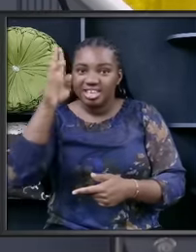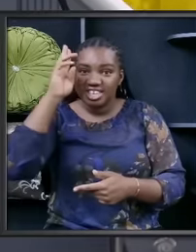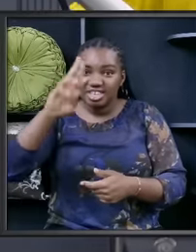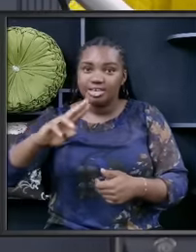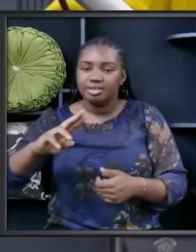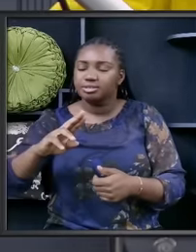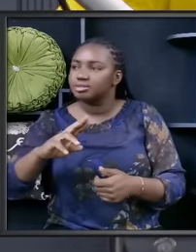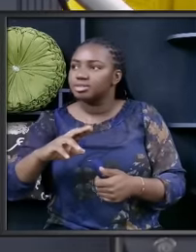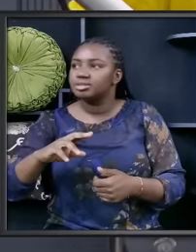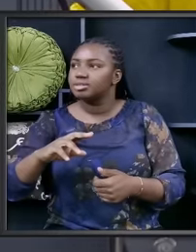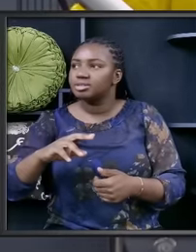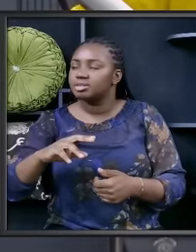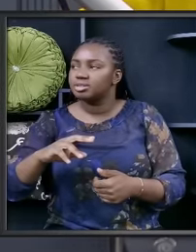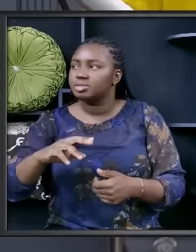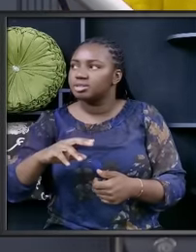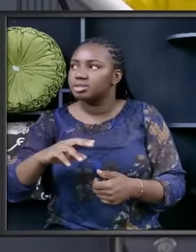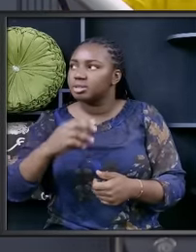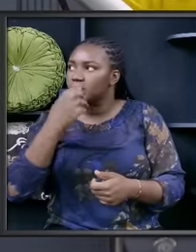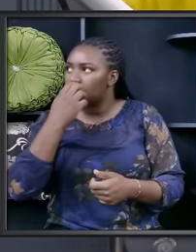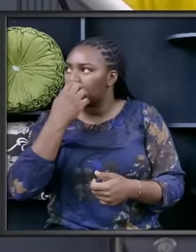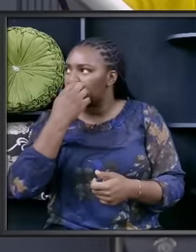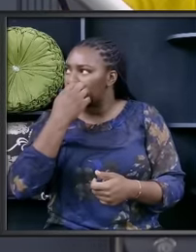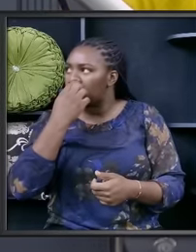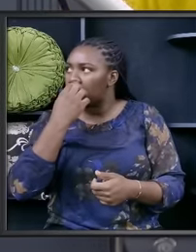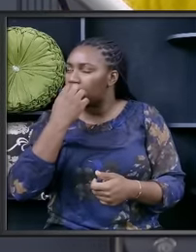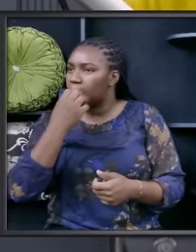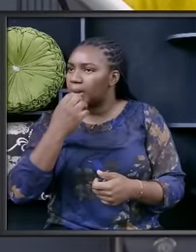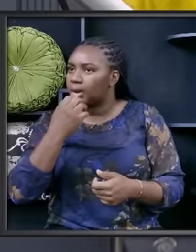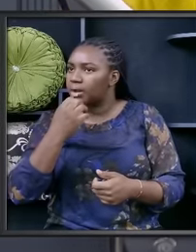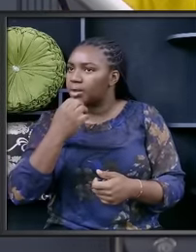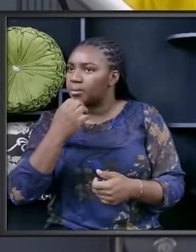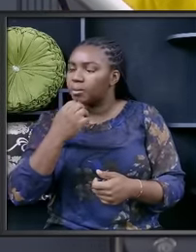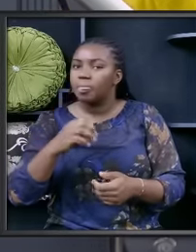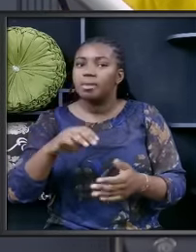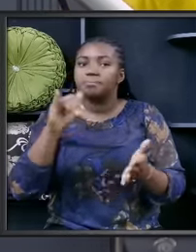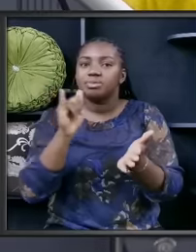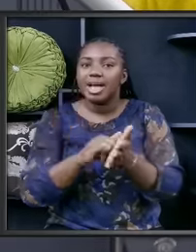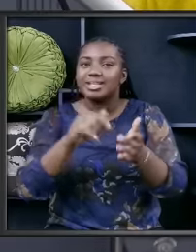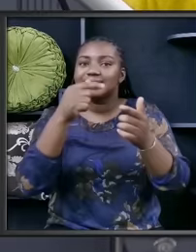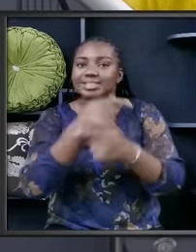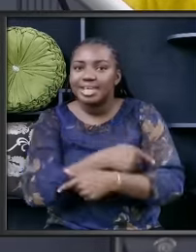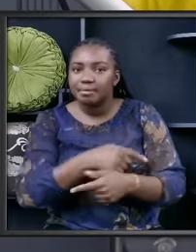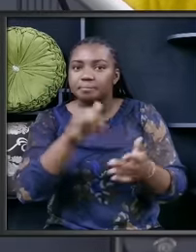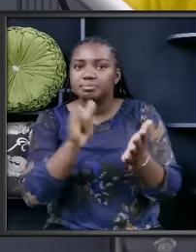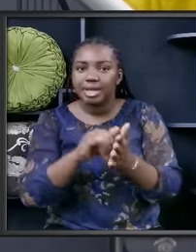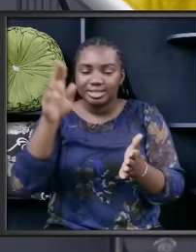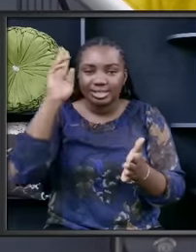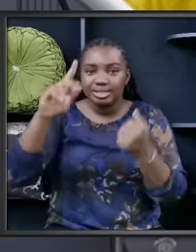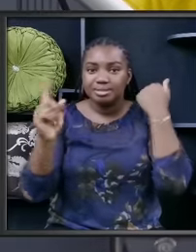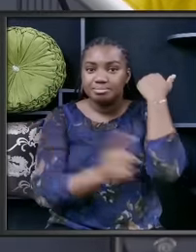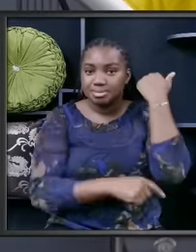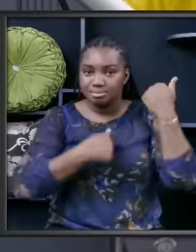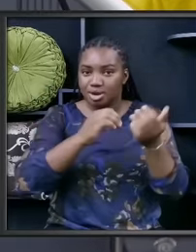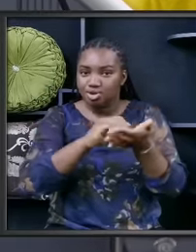where in the night, now you do this thing now. Now your mama come in the morning, come carry me for neighbor house. Yes. Come